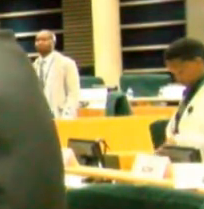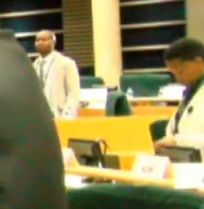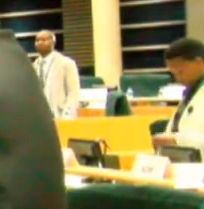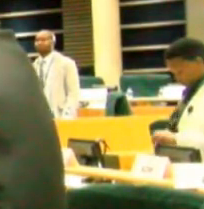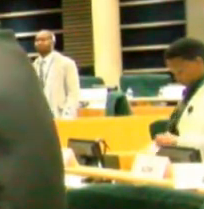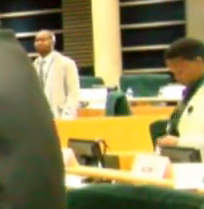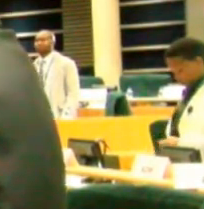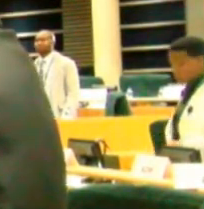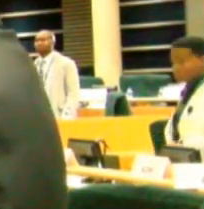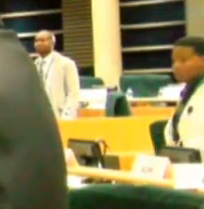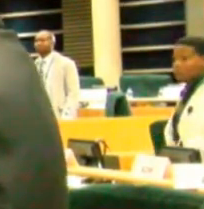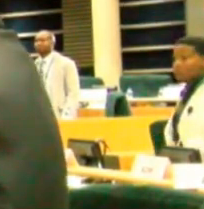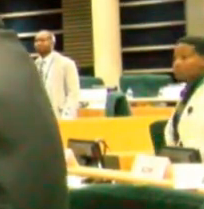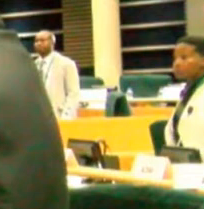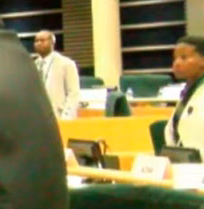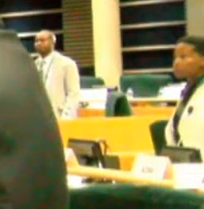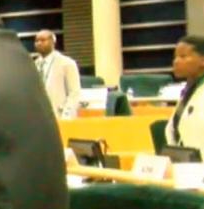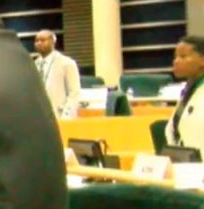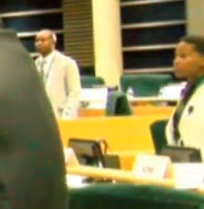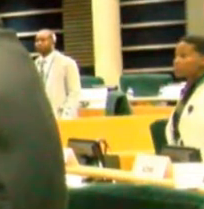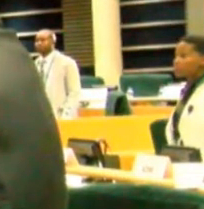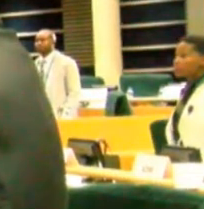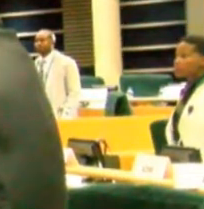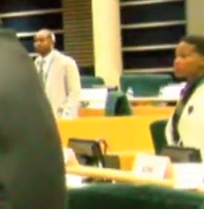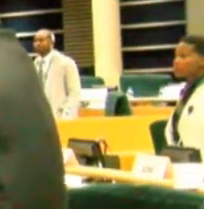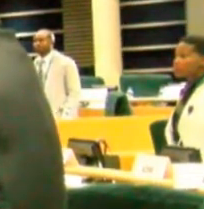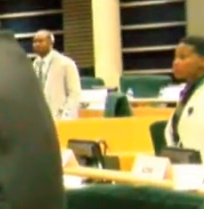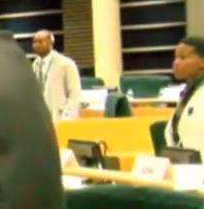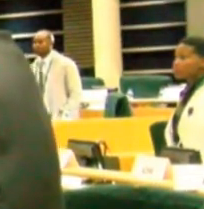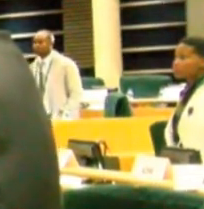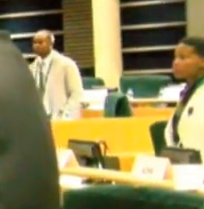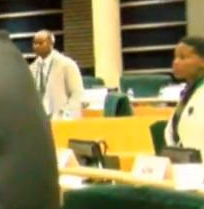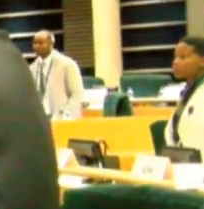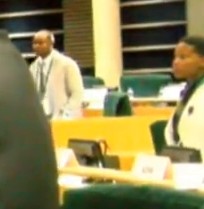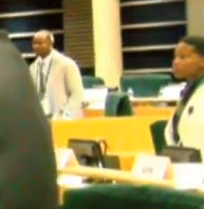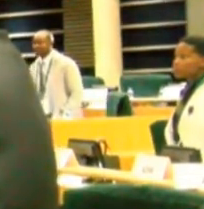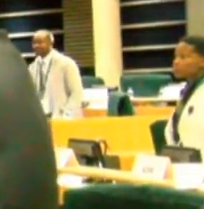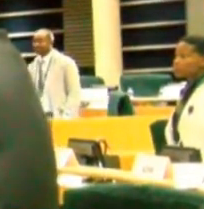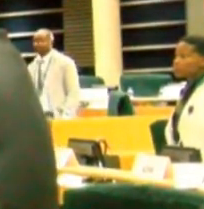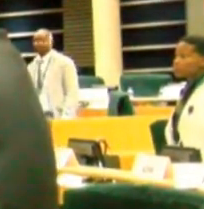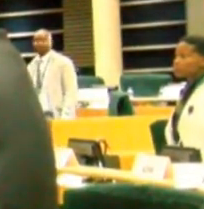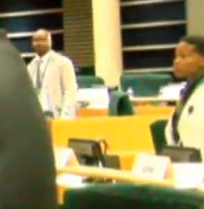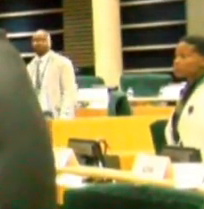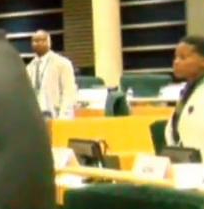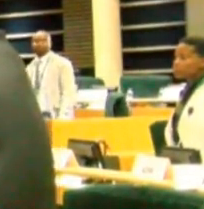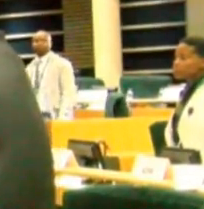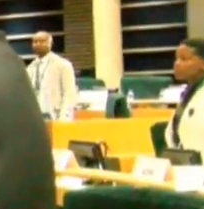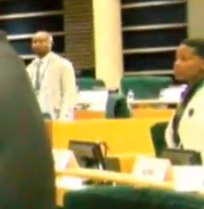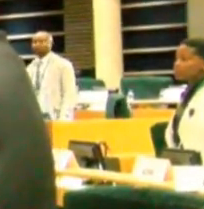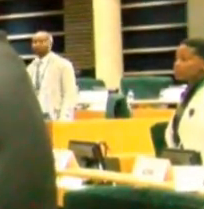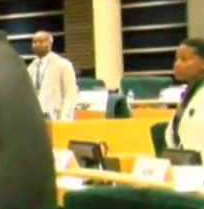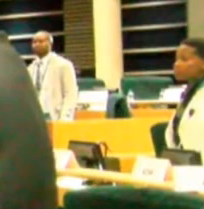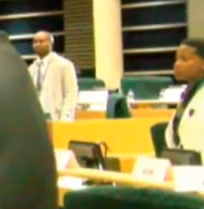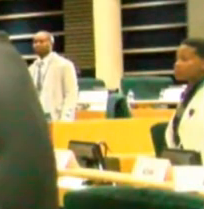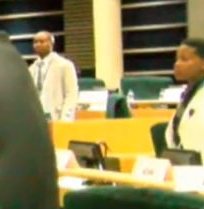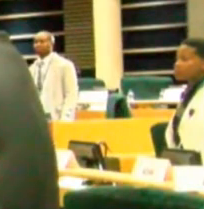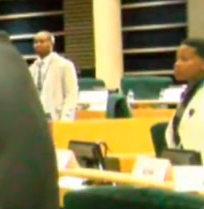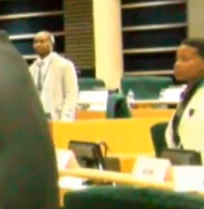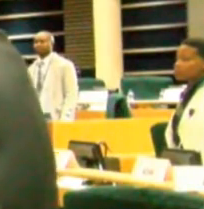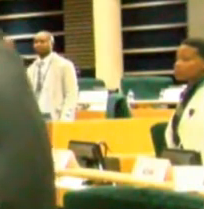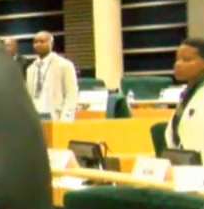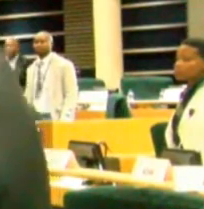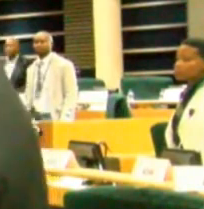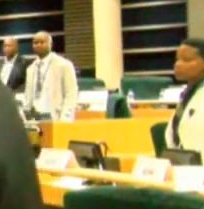may we all right yes and wait for the national anthem